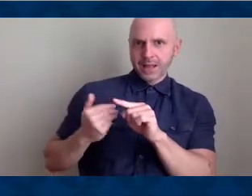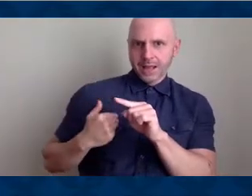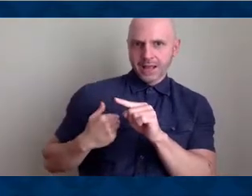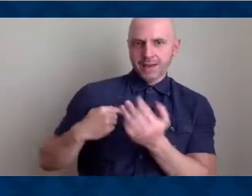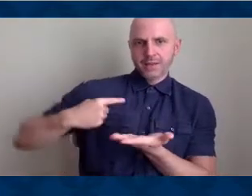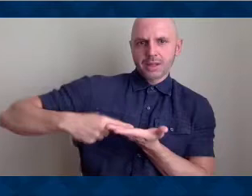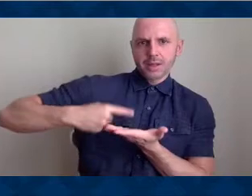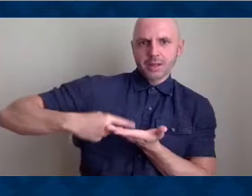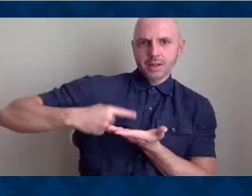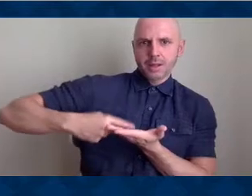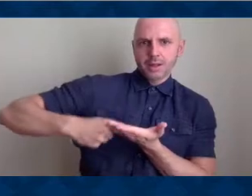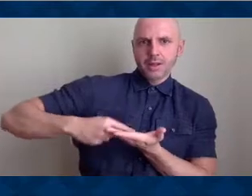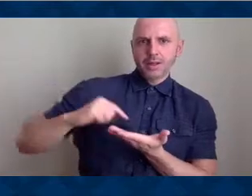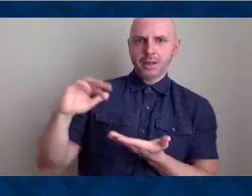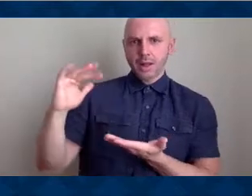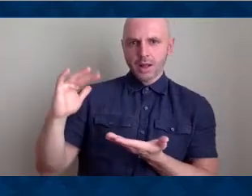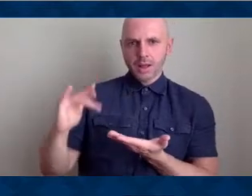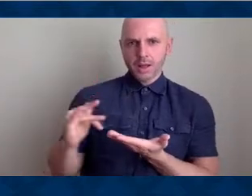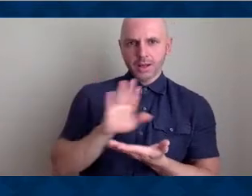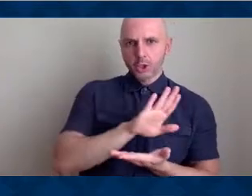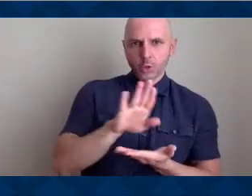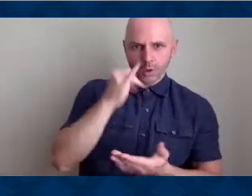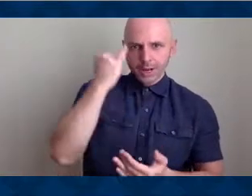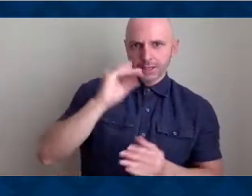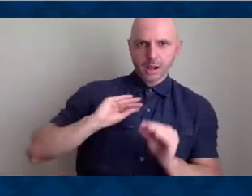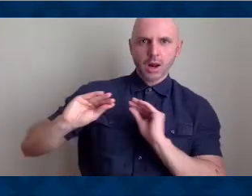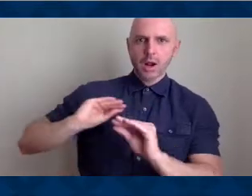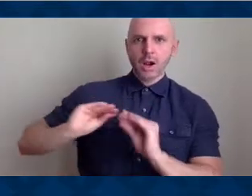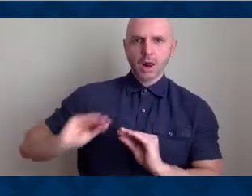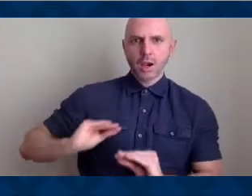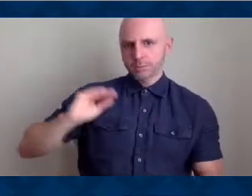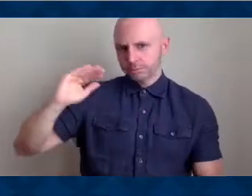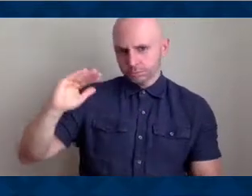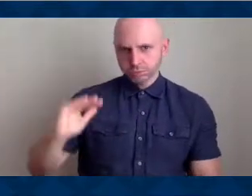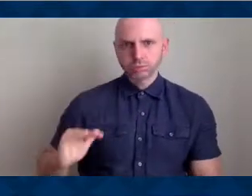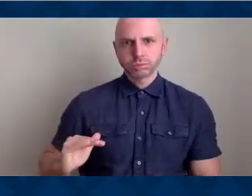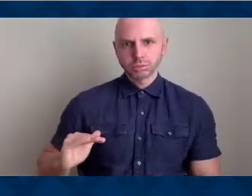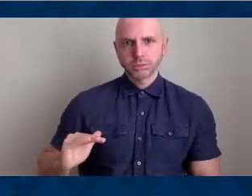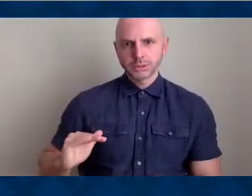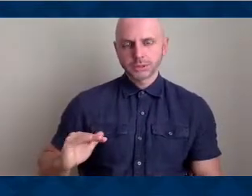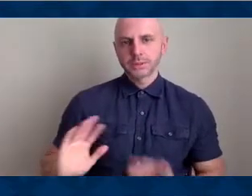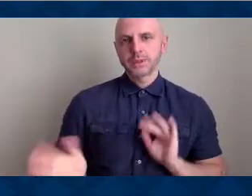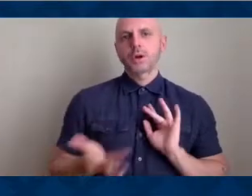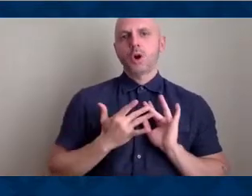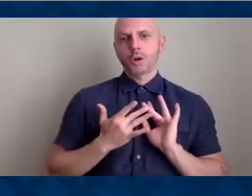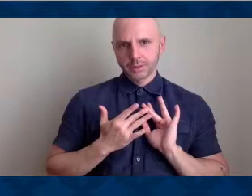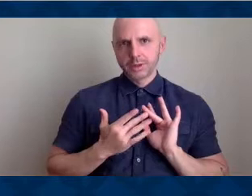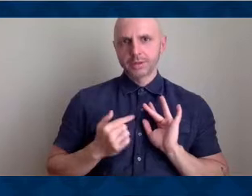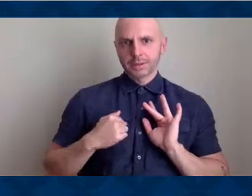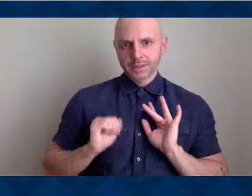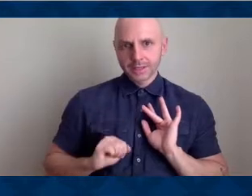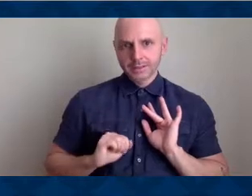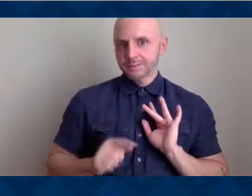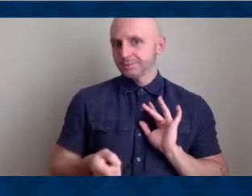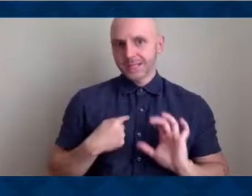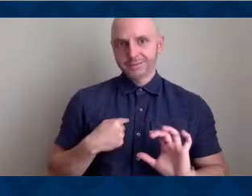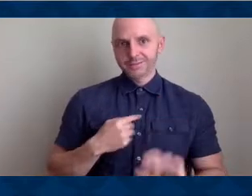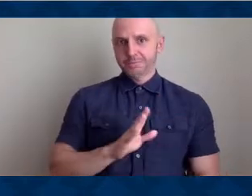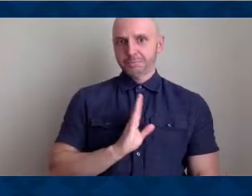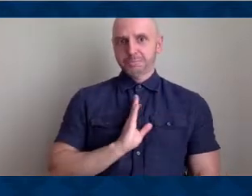to provoke thoughts and ideas, and you can get in touch. Well, you can just email me if you